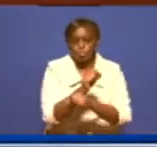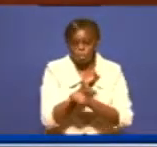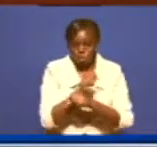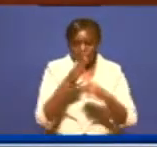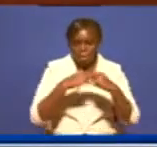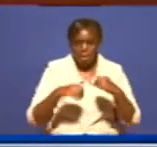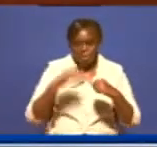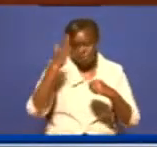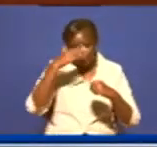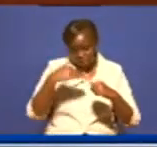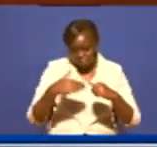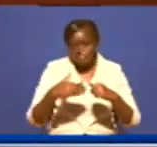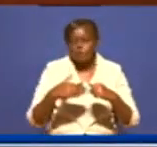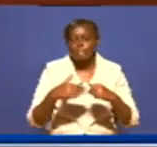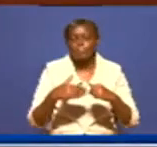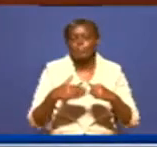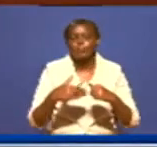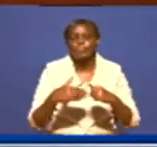days,